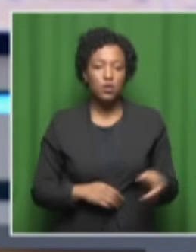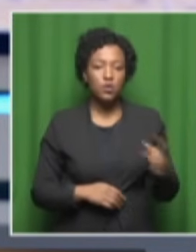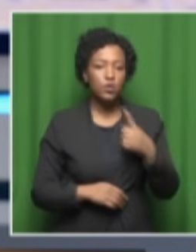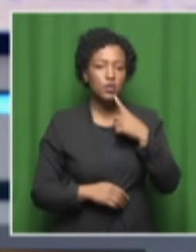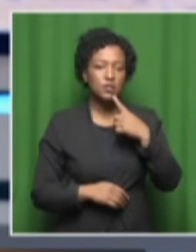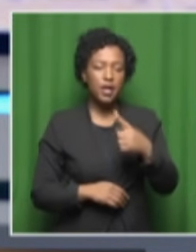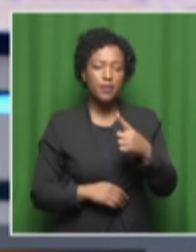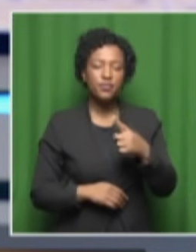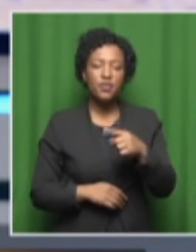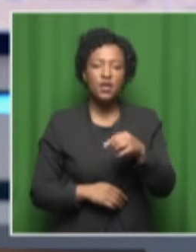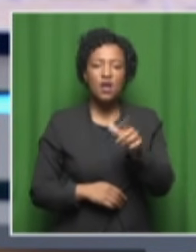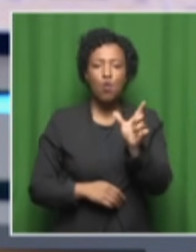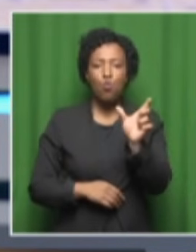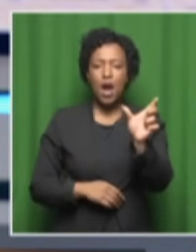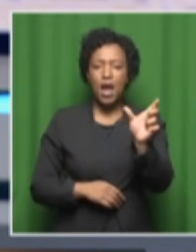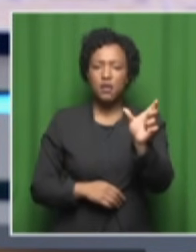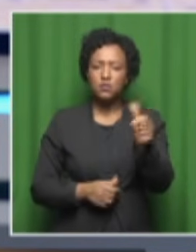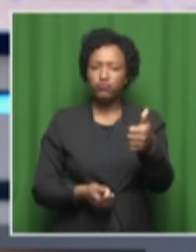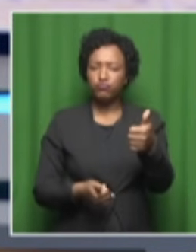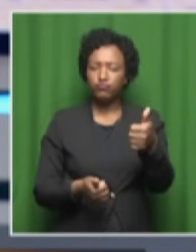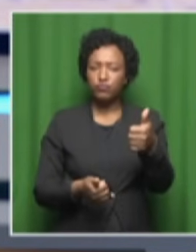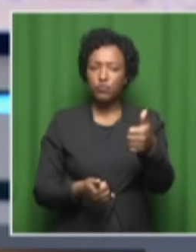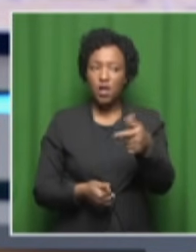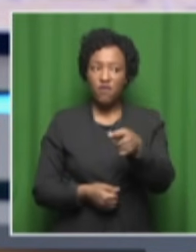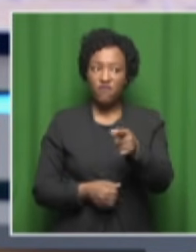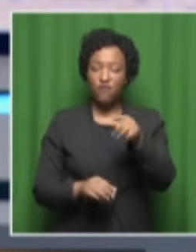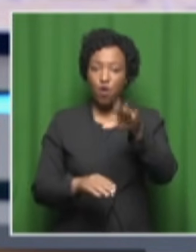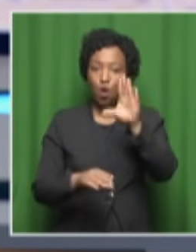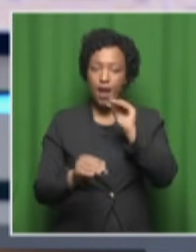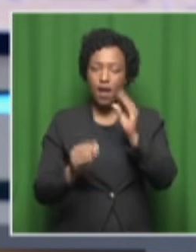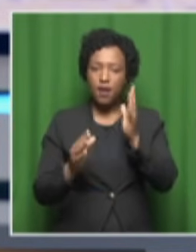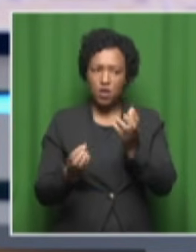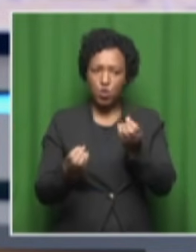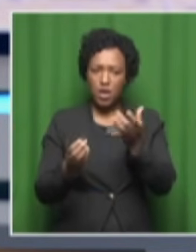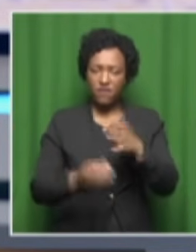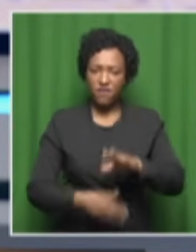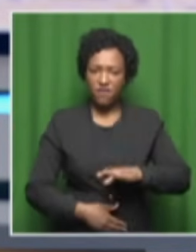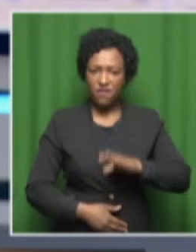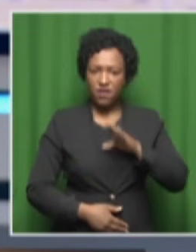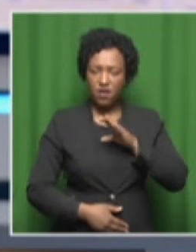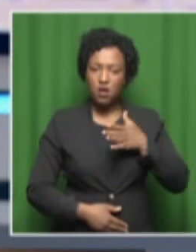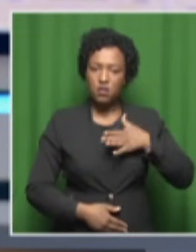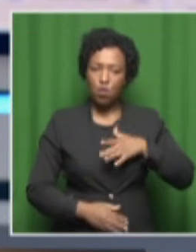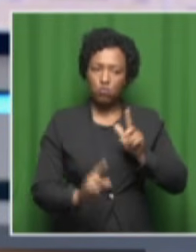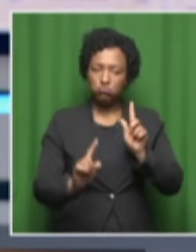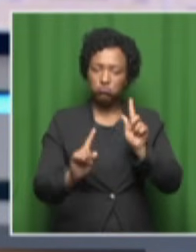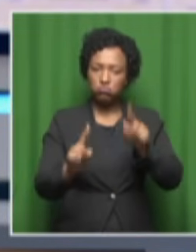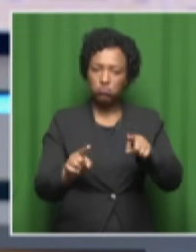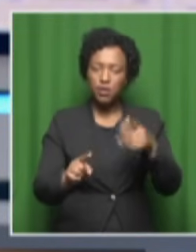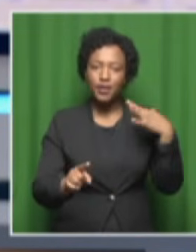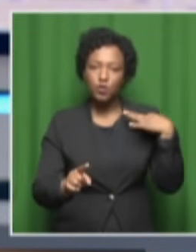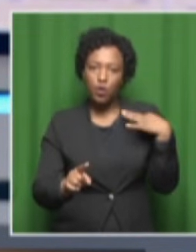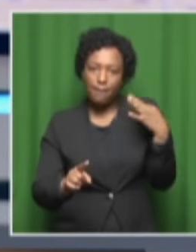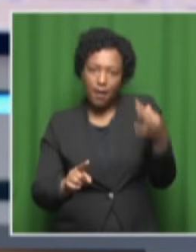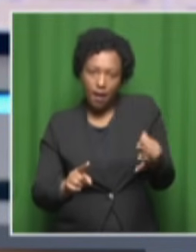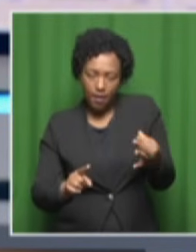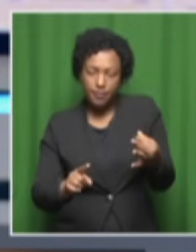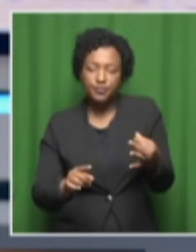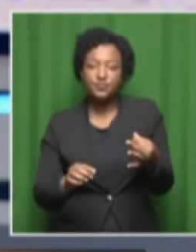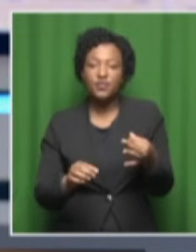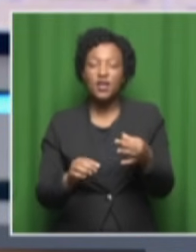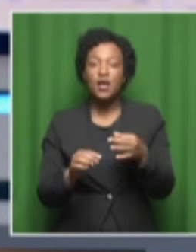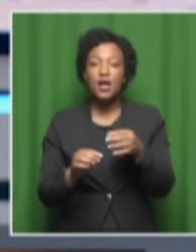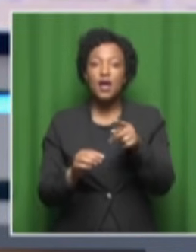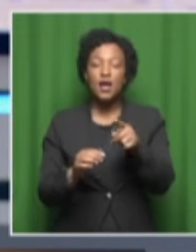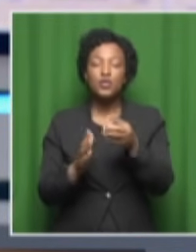You're putting it out there, instilling confidence in these learners that are going out there and they're wanting to apply. We're talking to this missing middle